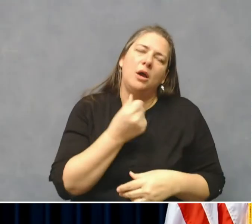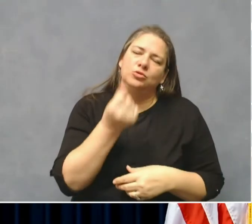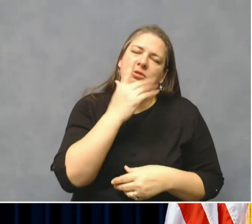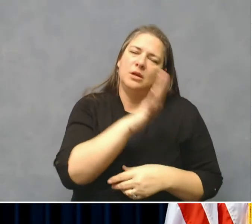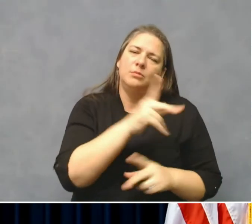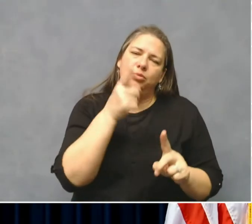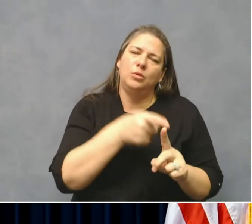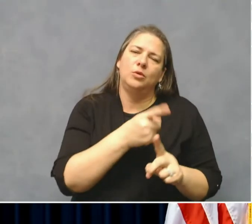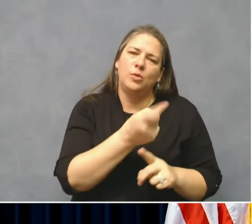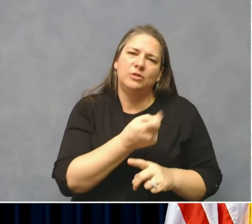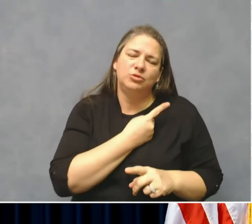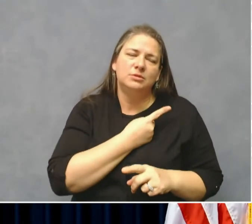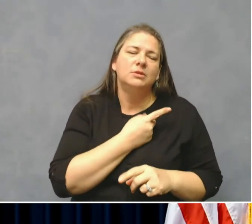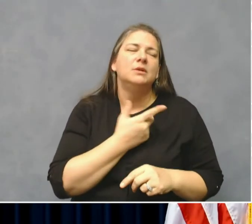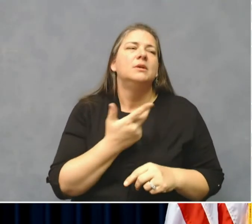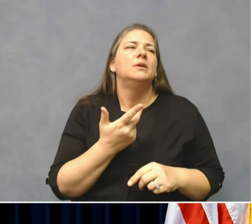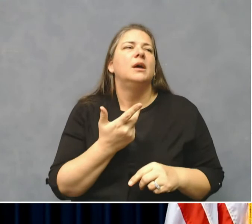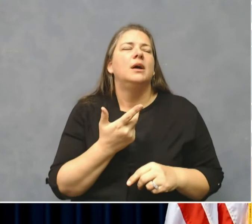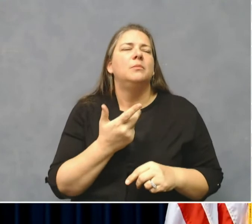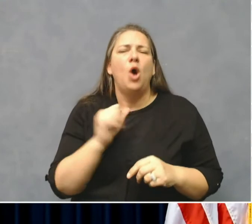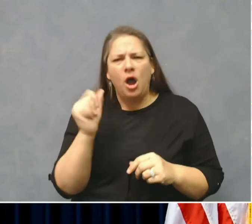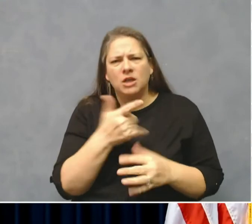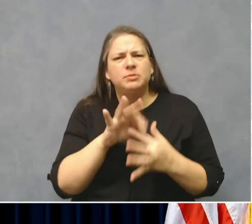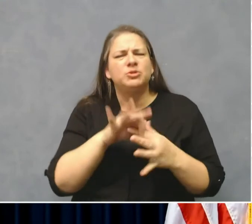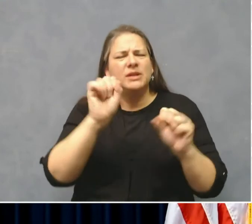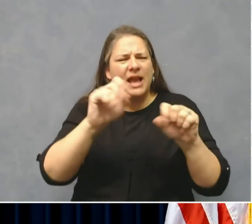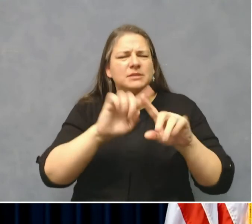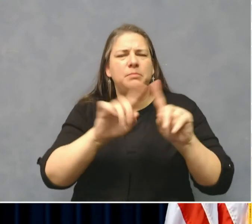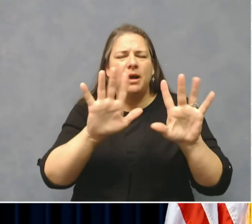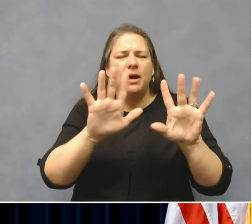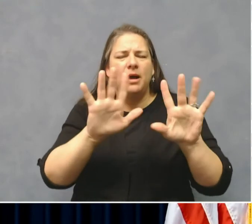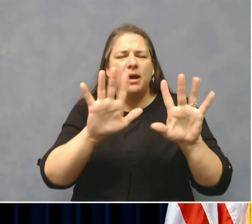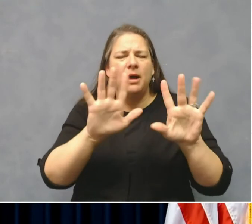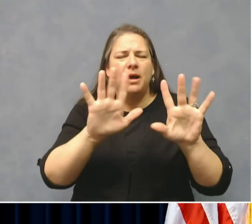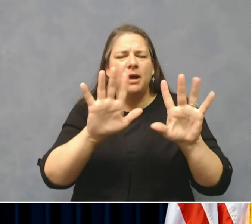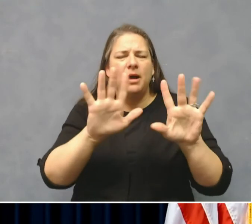Timing for that all depends on the manufacturing schedule, which